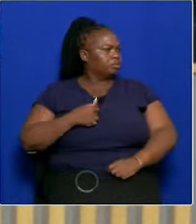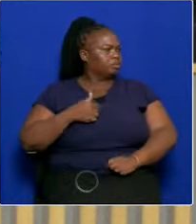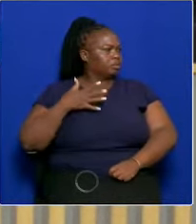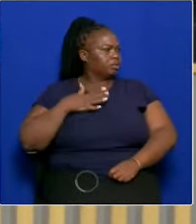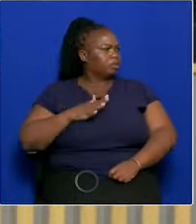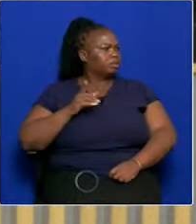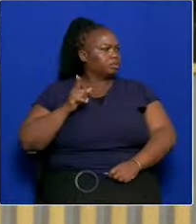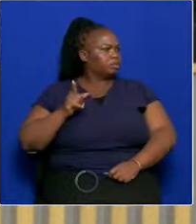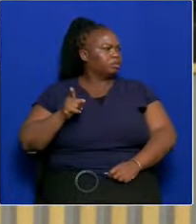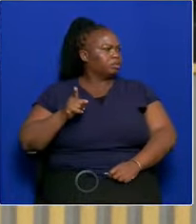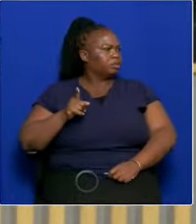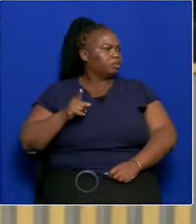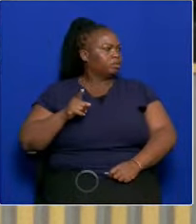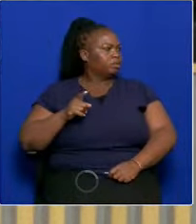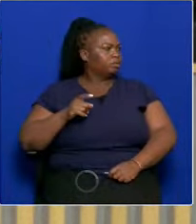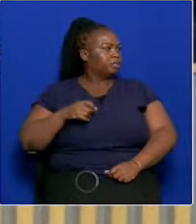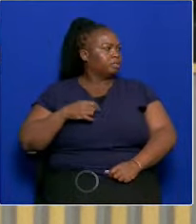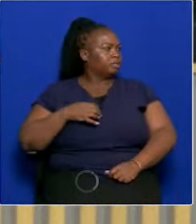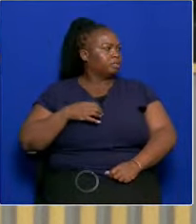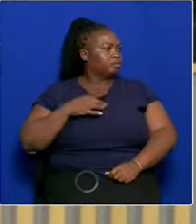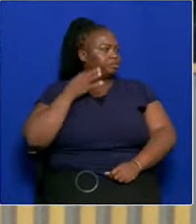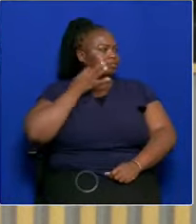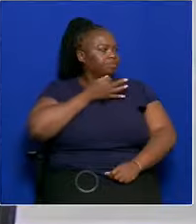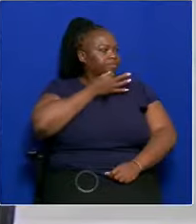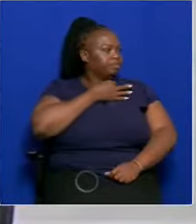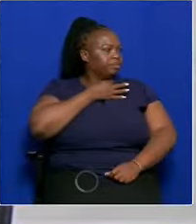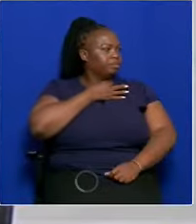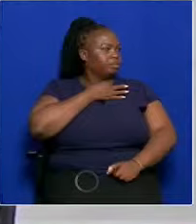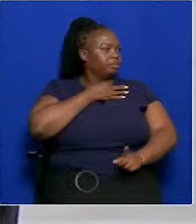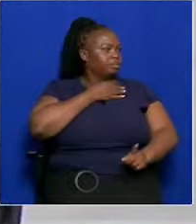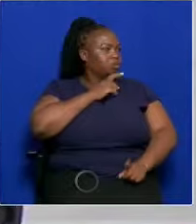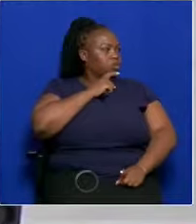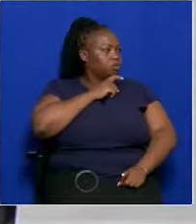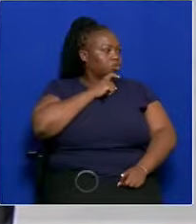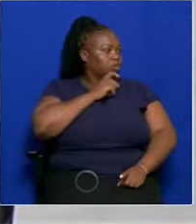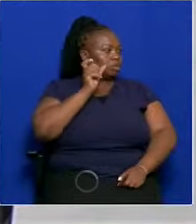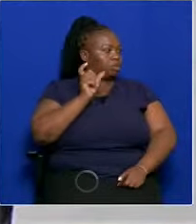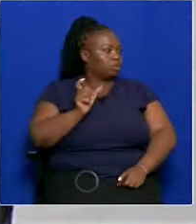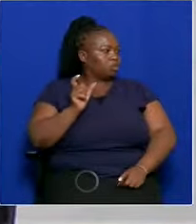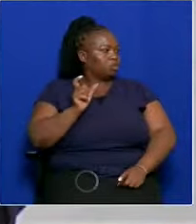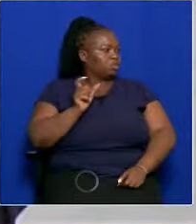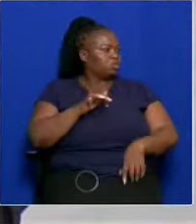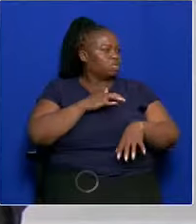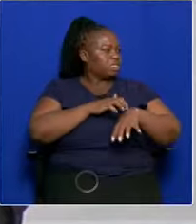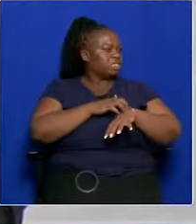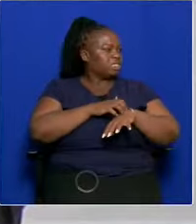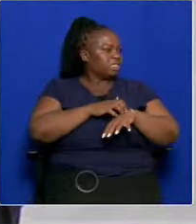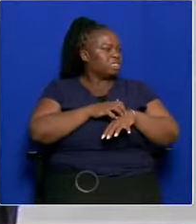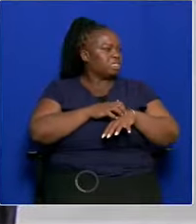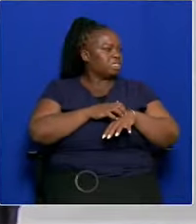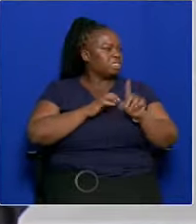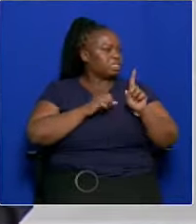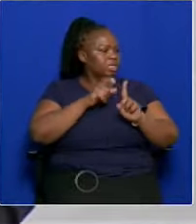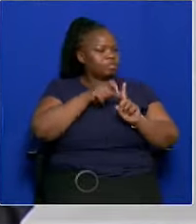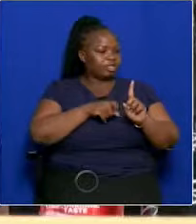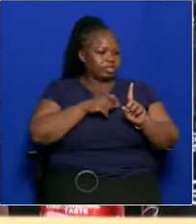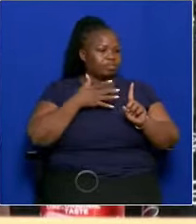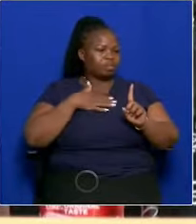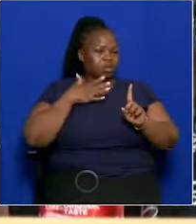said character, not No, nuisance. you use the word nuisance as a nuisance, and I want to explore that further.